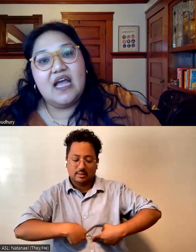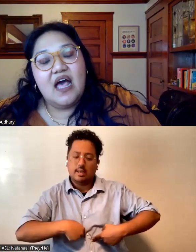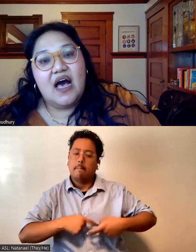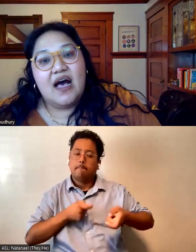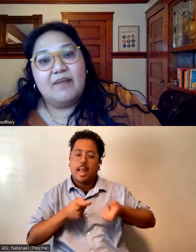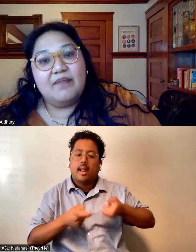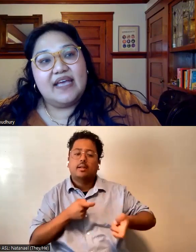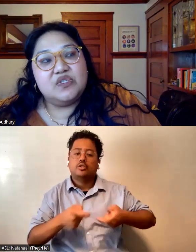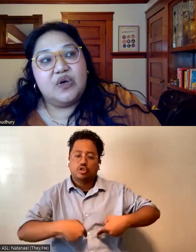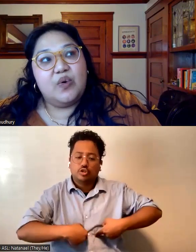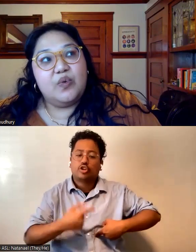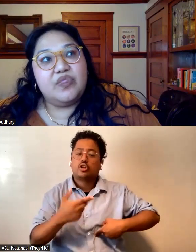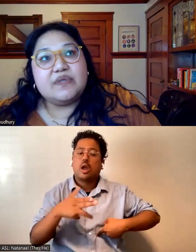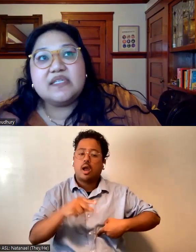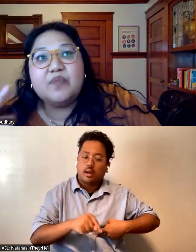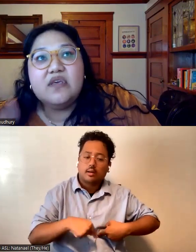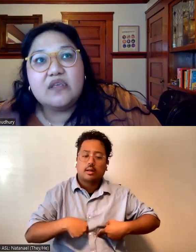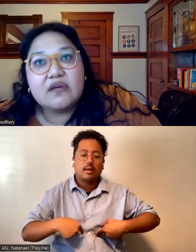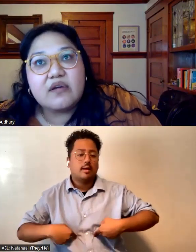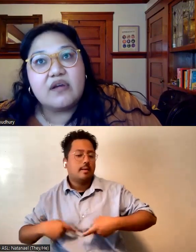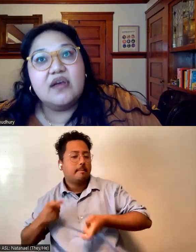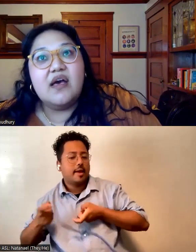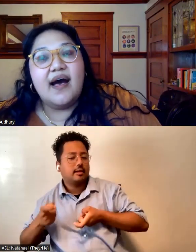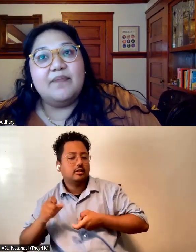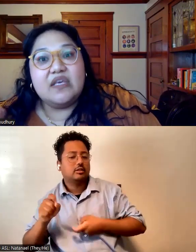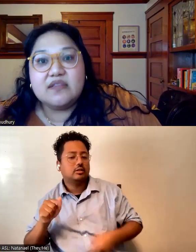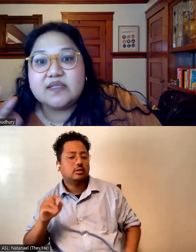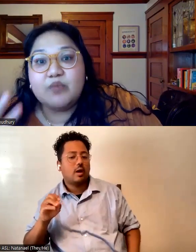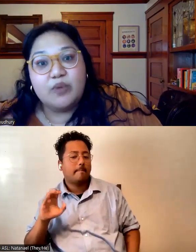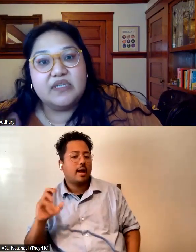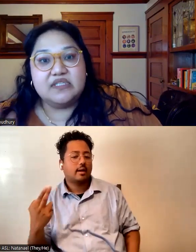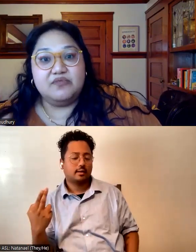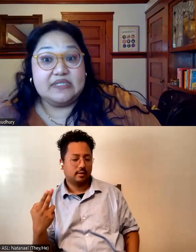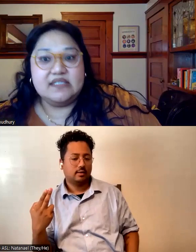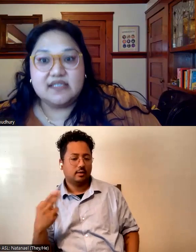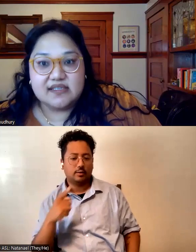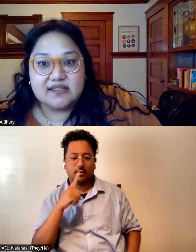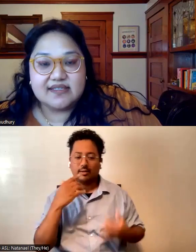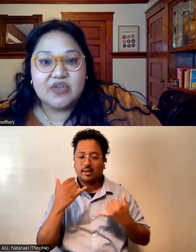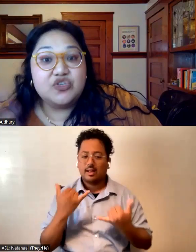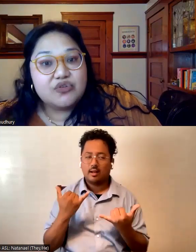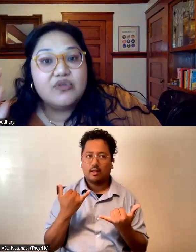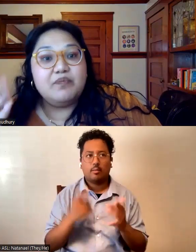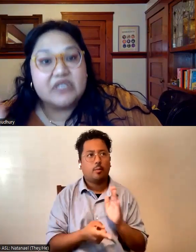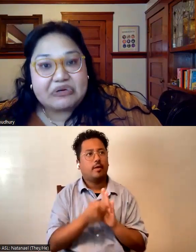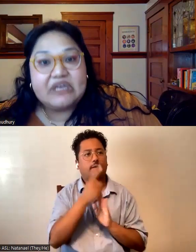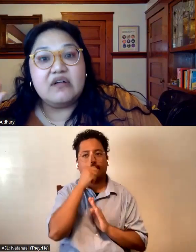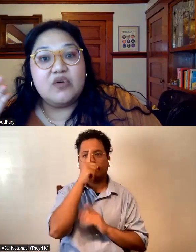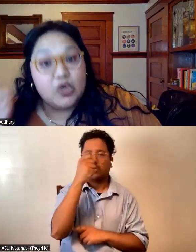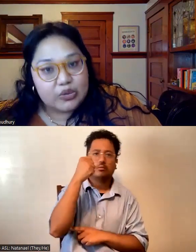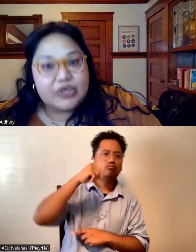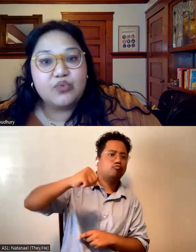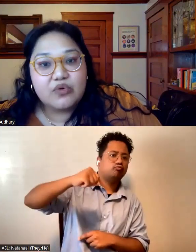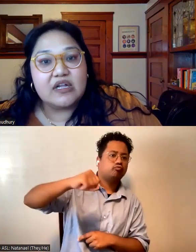gut. And so there's something here in this moment of resistance to